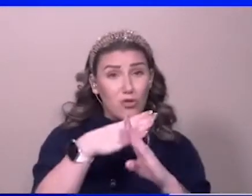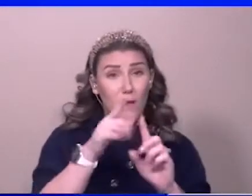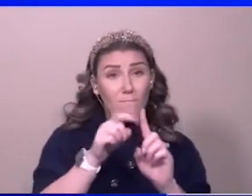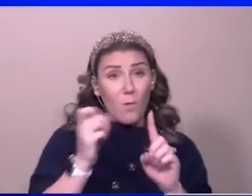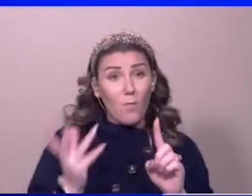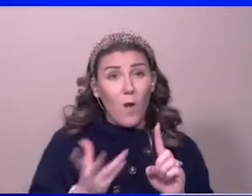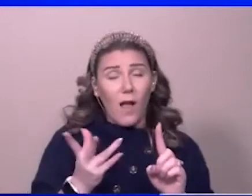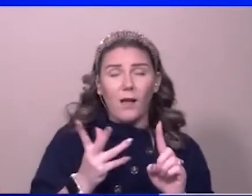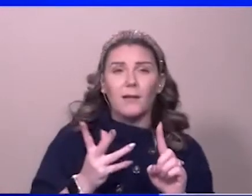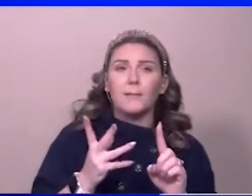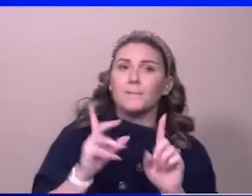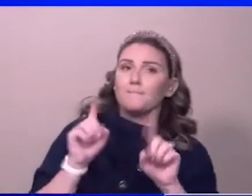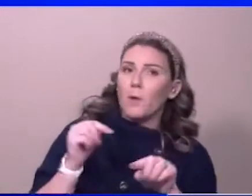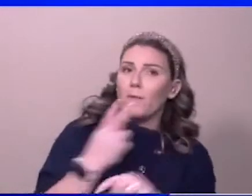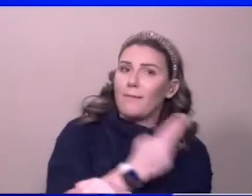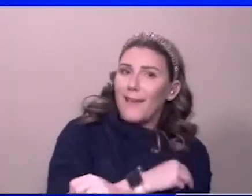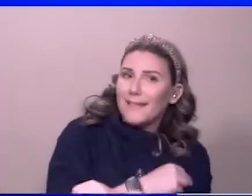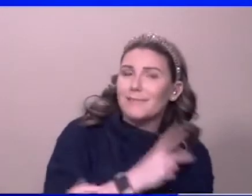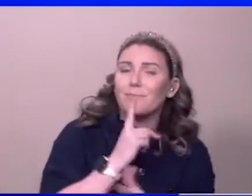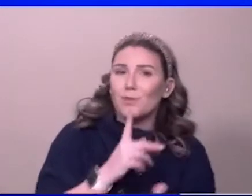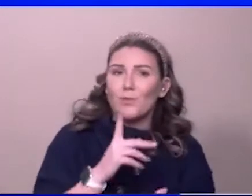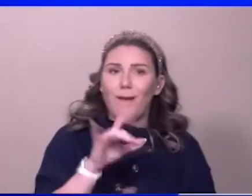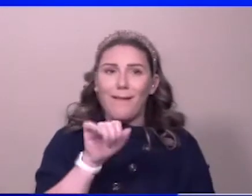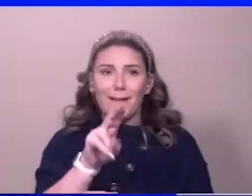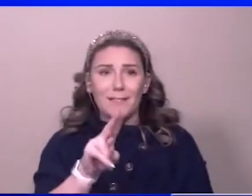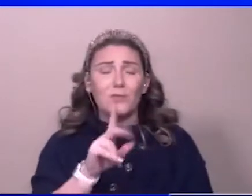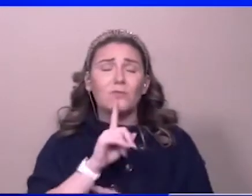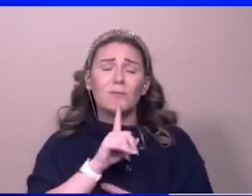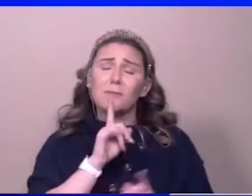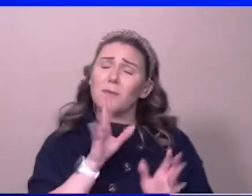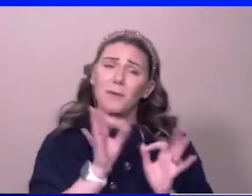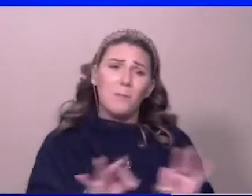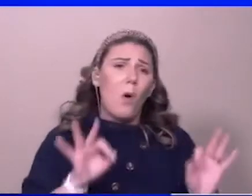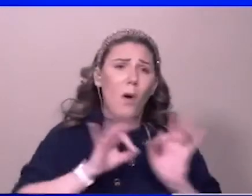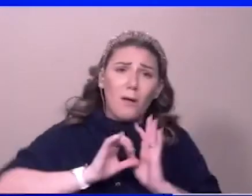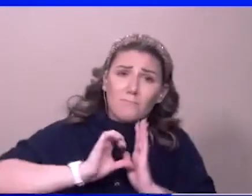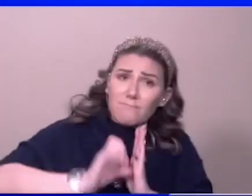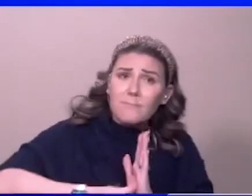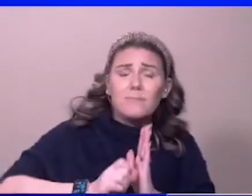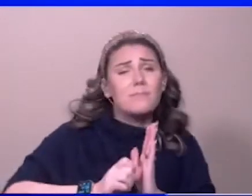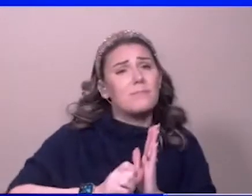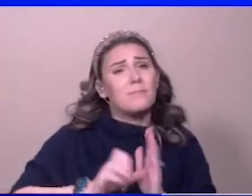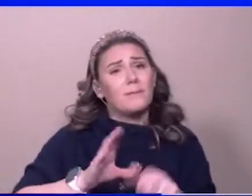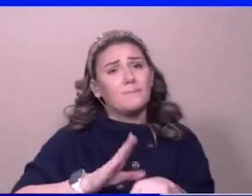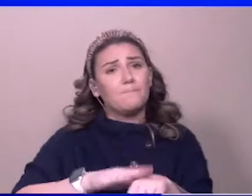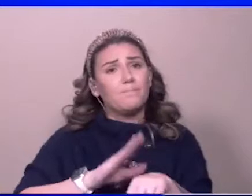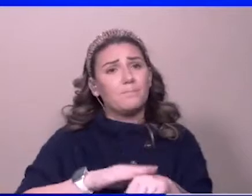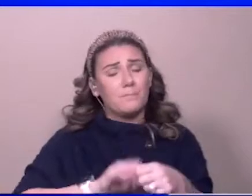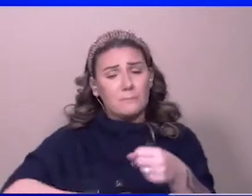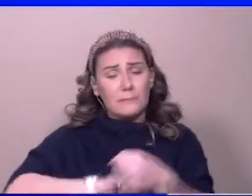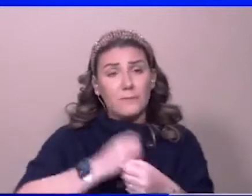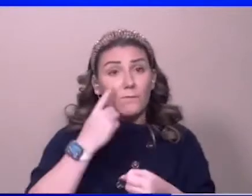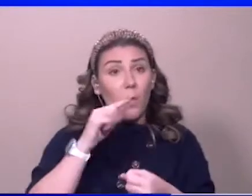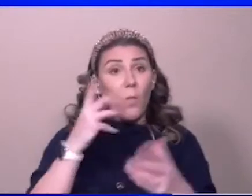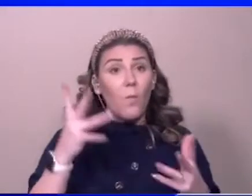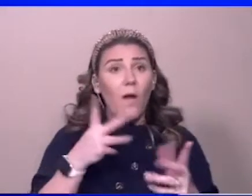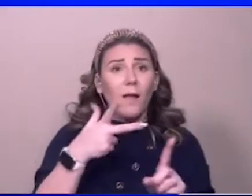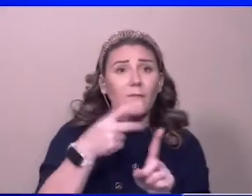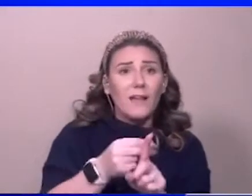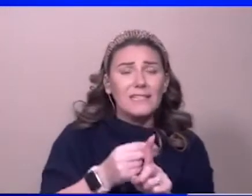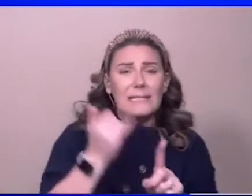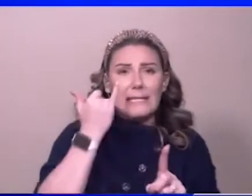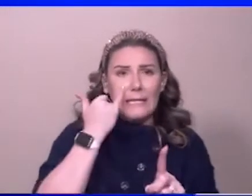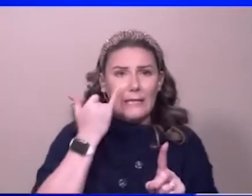going to the hospital and going to the ICU. So it is extremely important to continue to advocate for vaccination. Even if you've